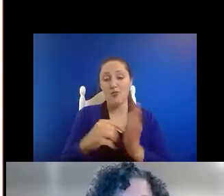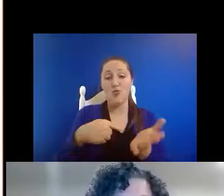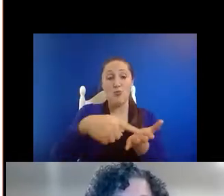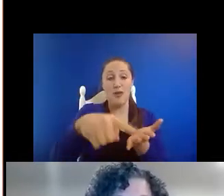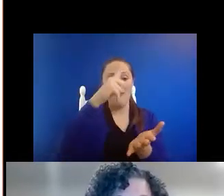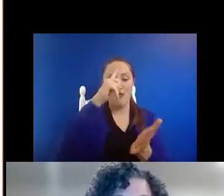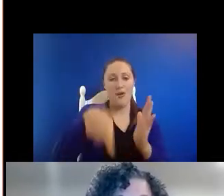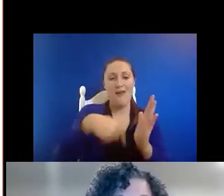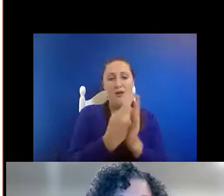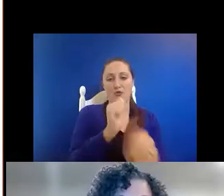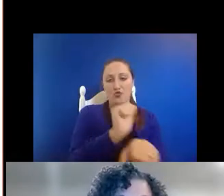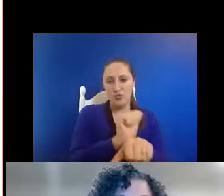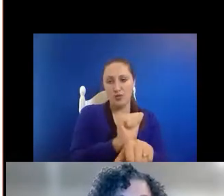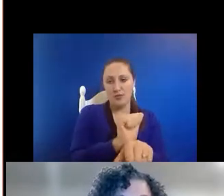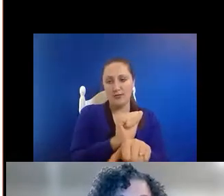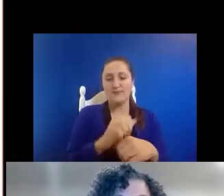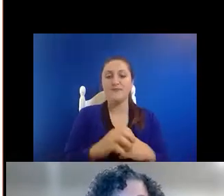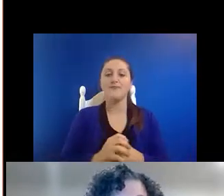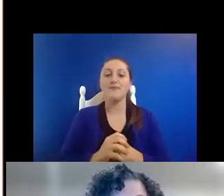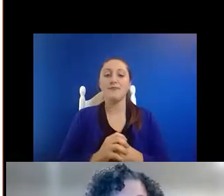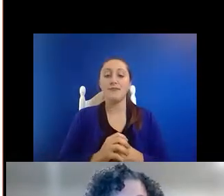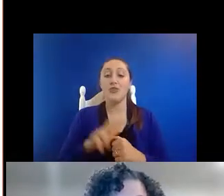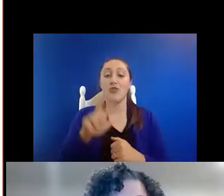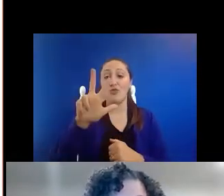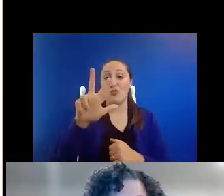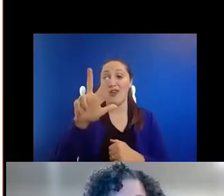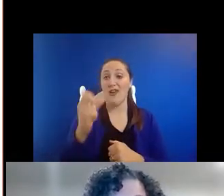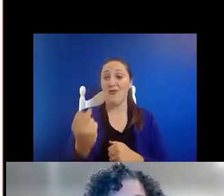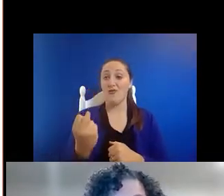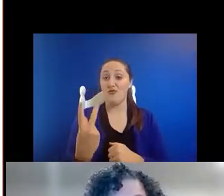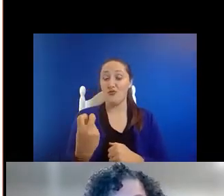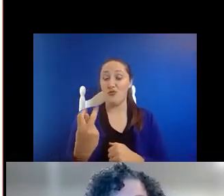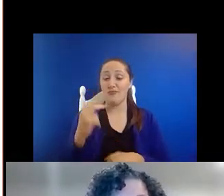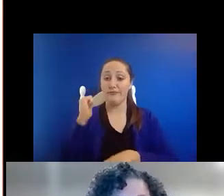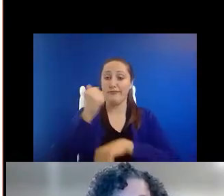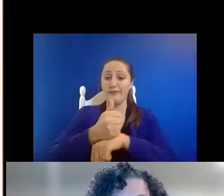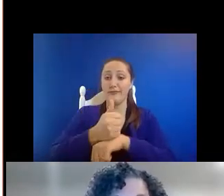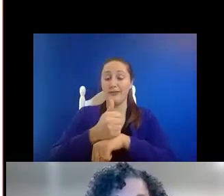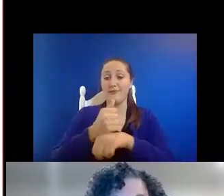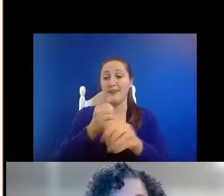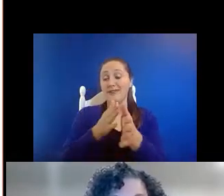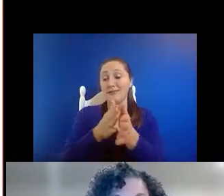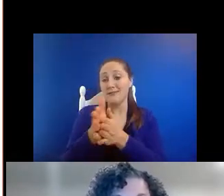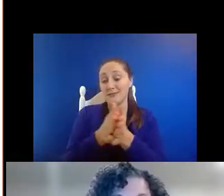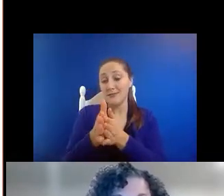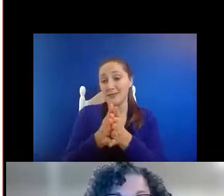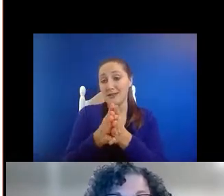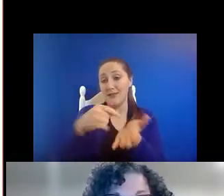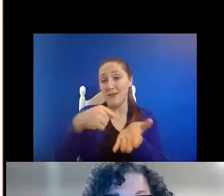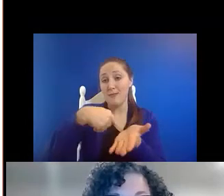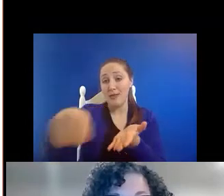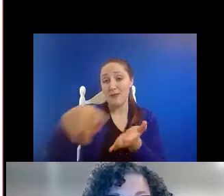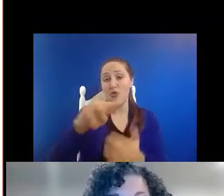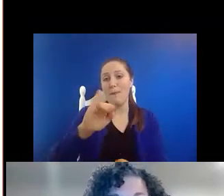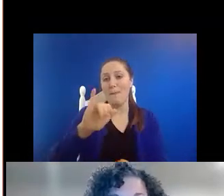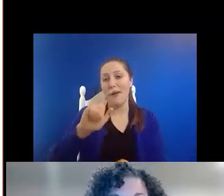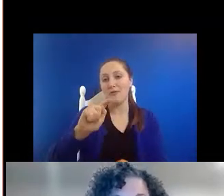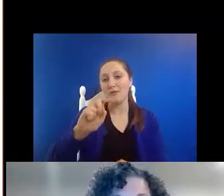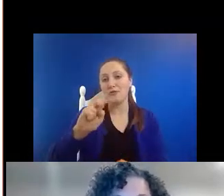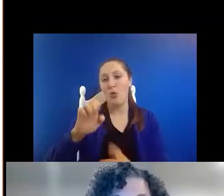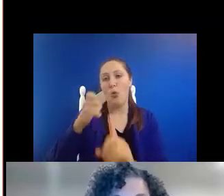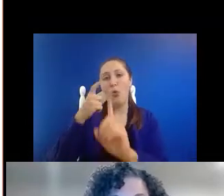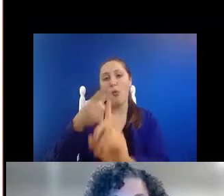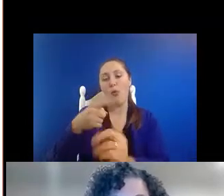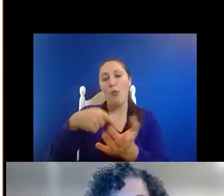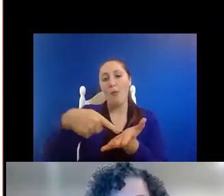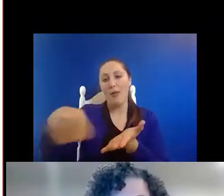worked. 3 of the 12 implemented incentive payments or milestone payments to move towards